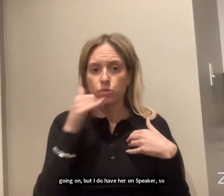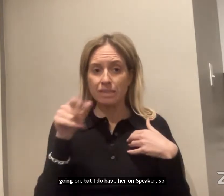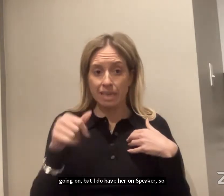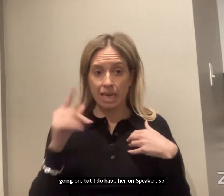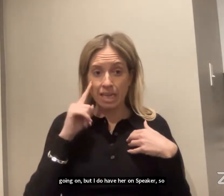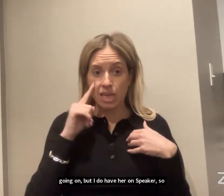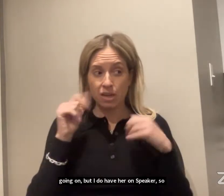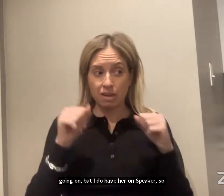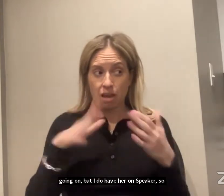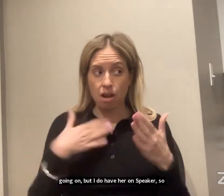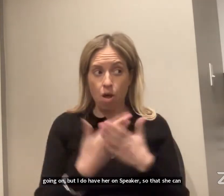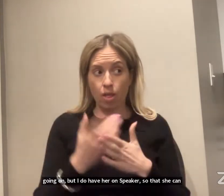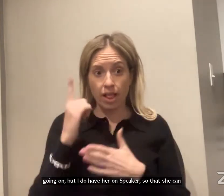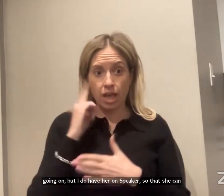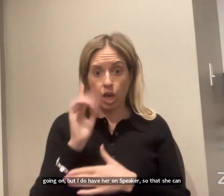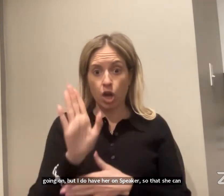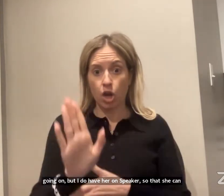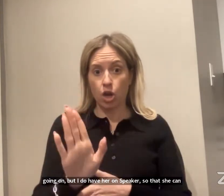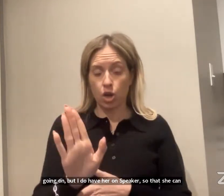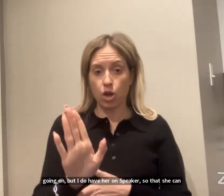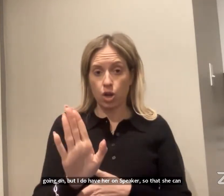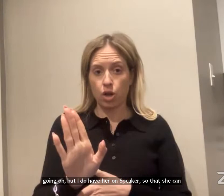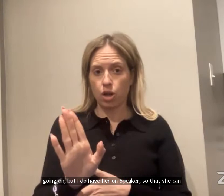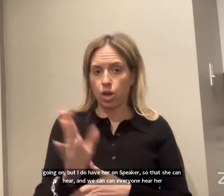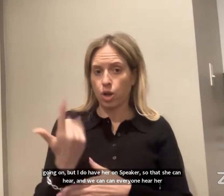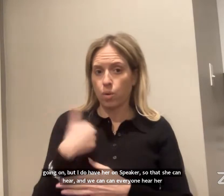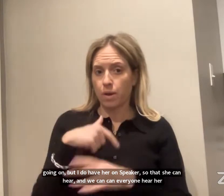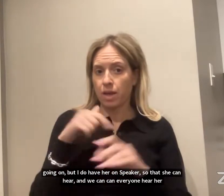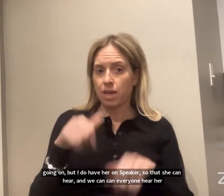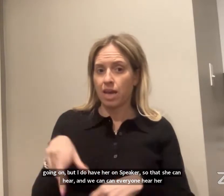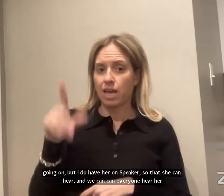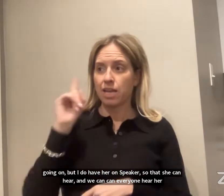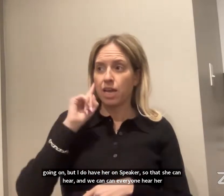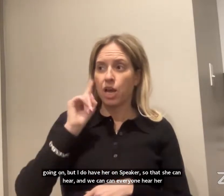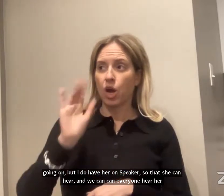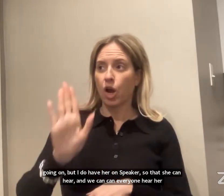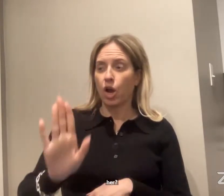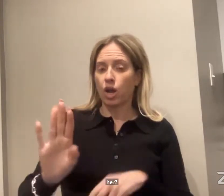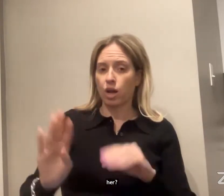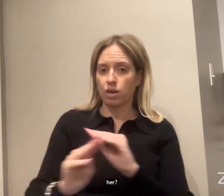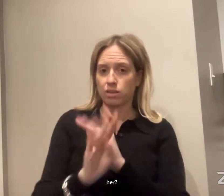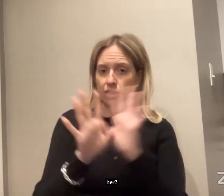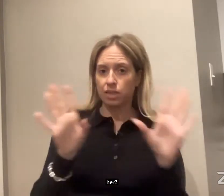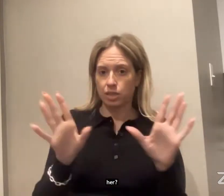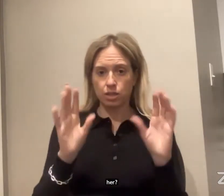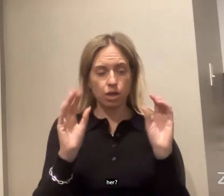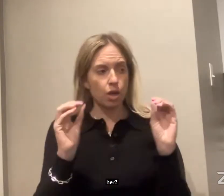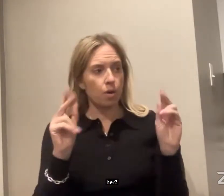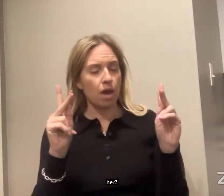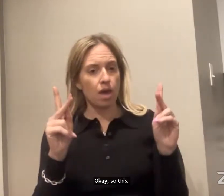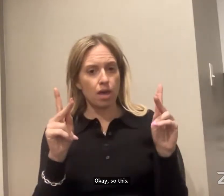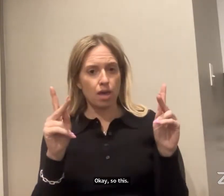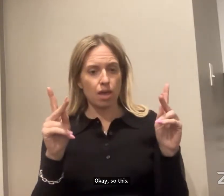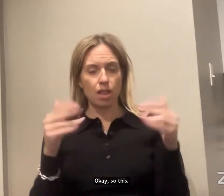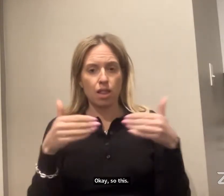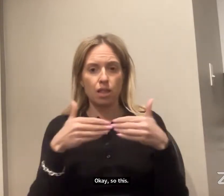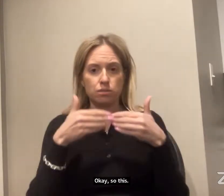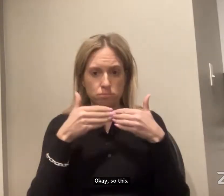can everyone hear her? We can hear her clearly. Okay, so then let's move forward and